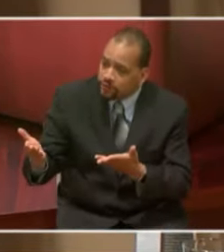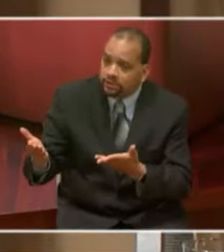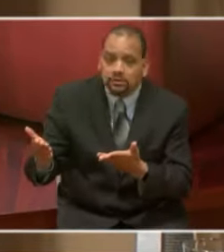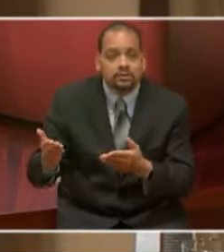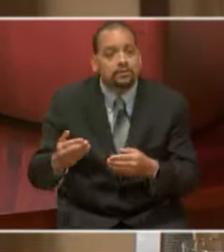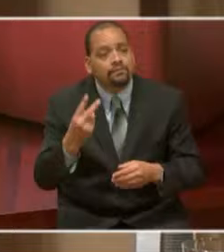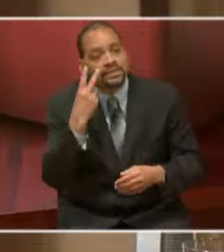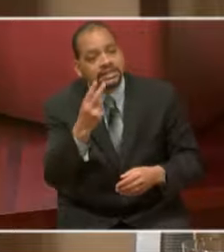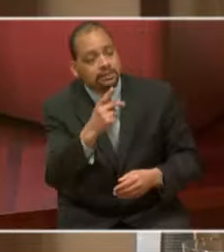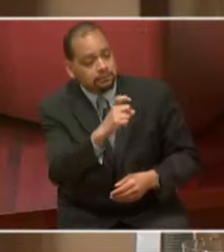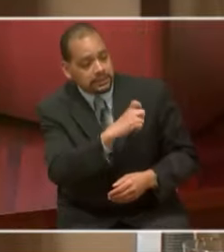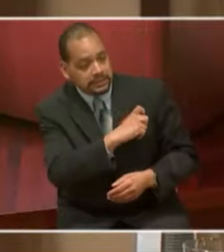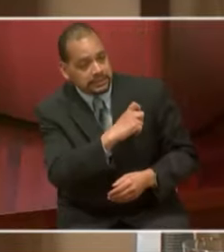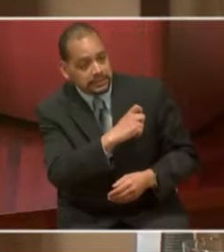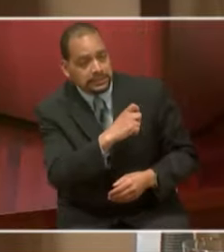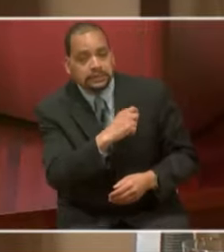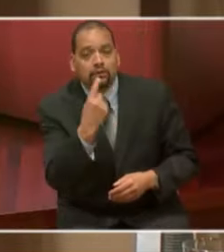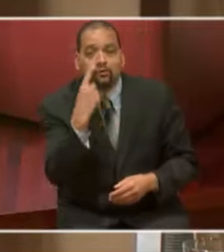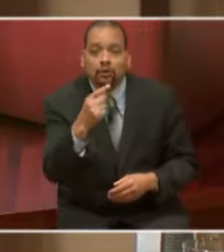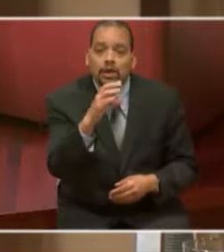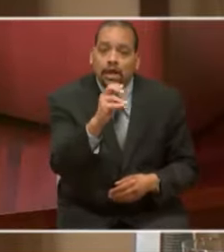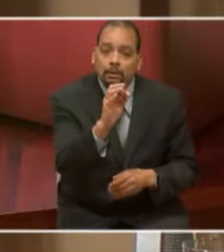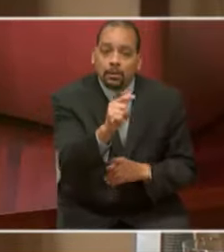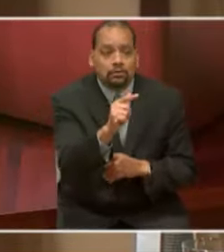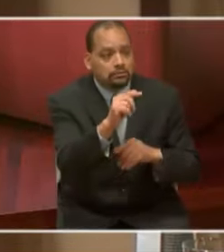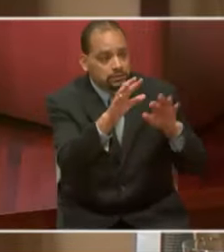But no one is left out or left behind.